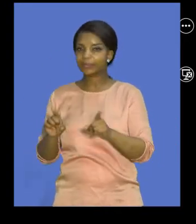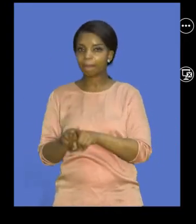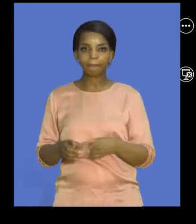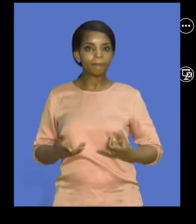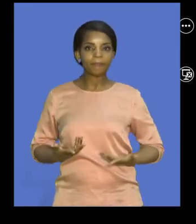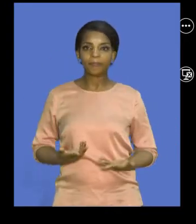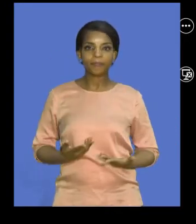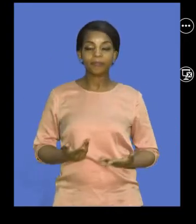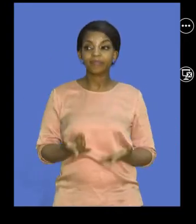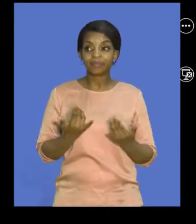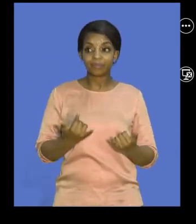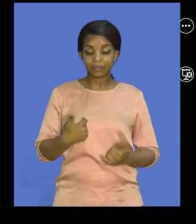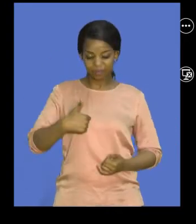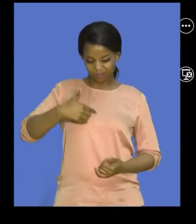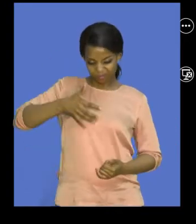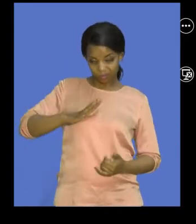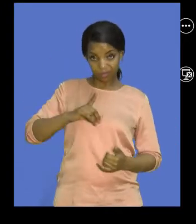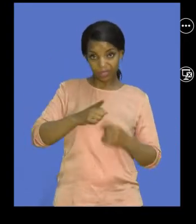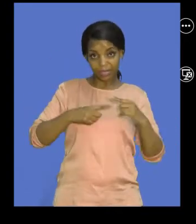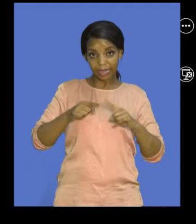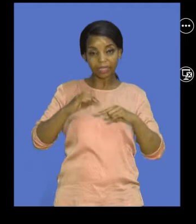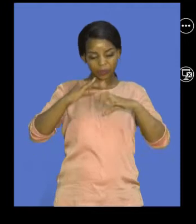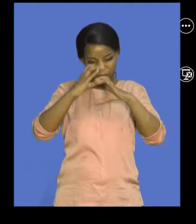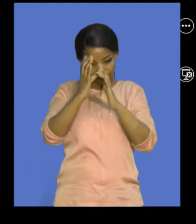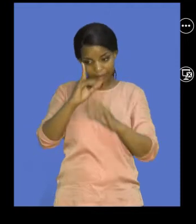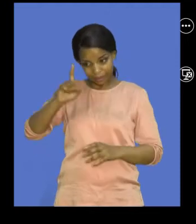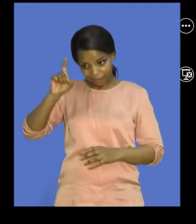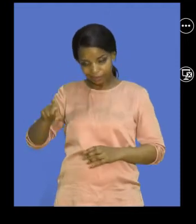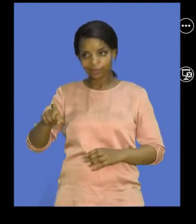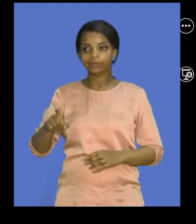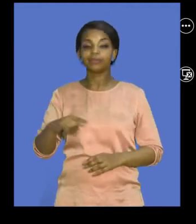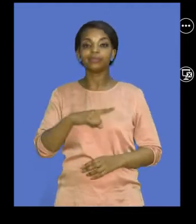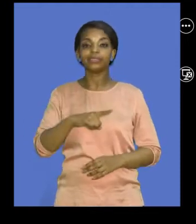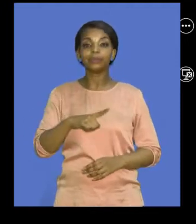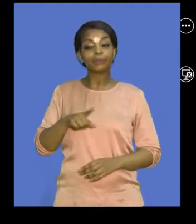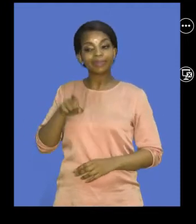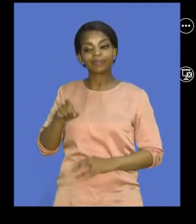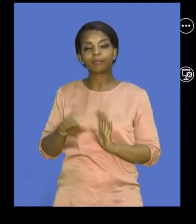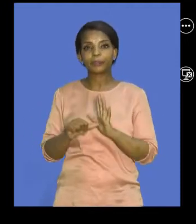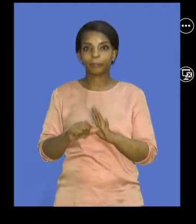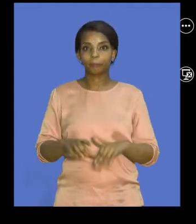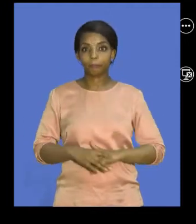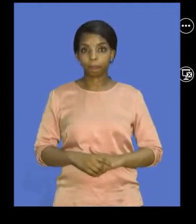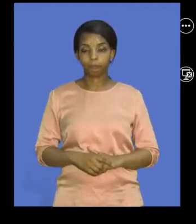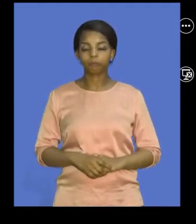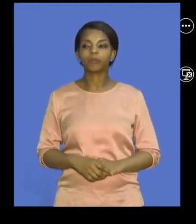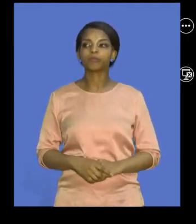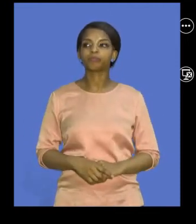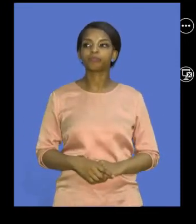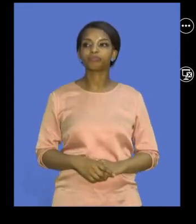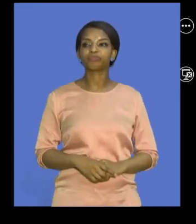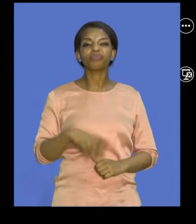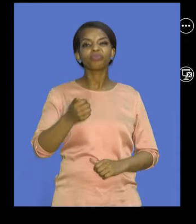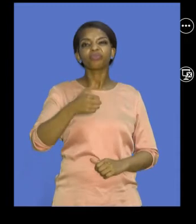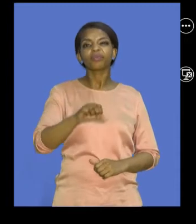to emphasize on the proportion, because that's what it's all about, right? And then the other term